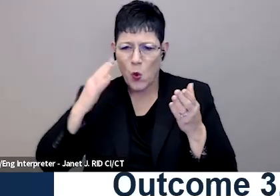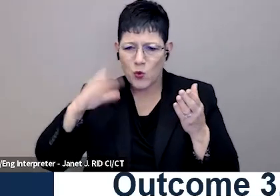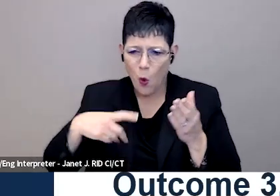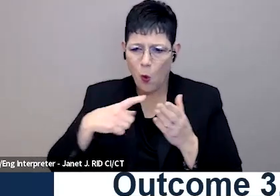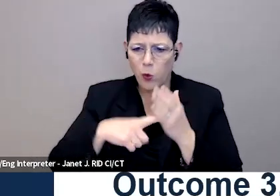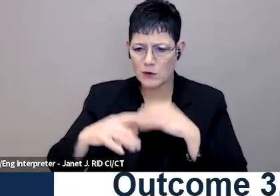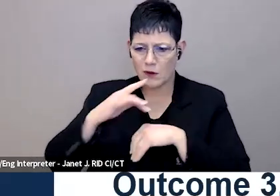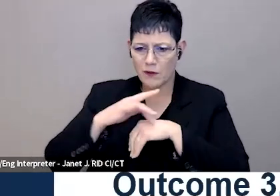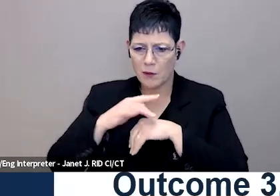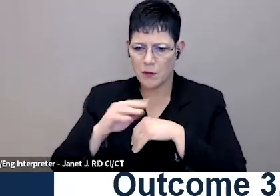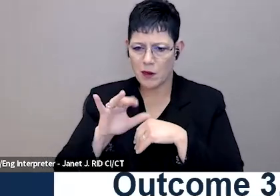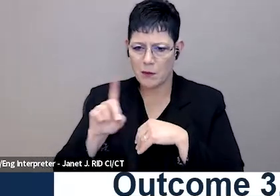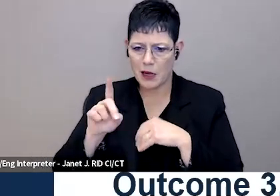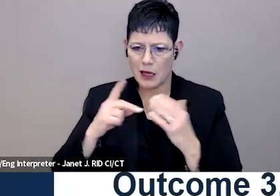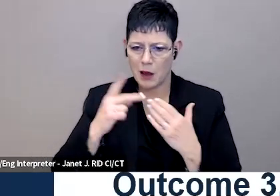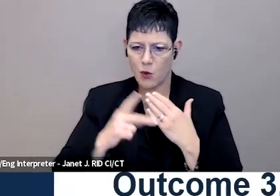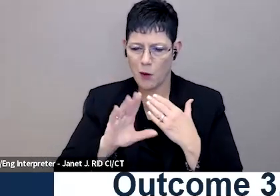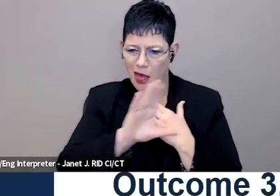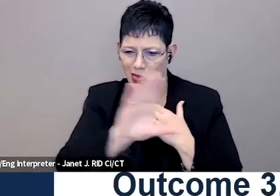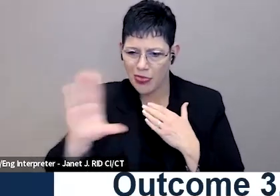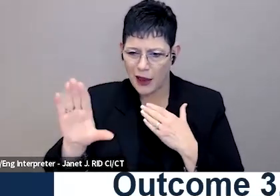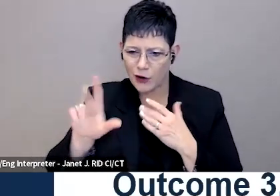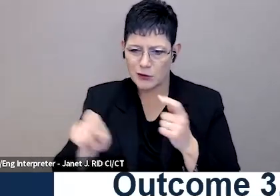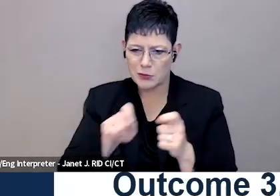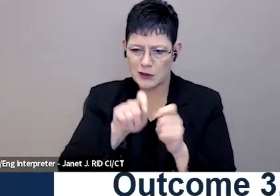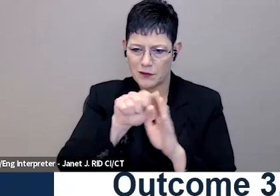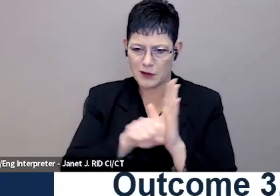the Medicaid programs in their states.